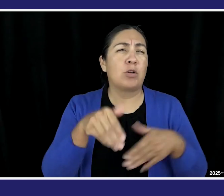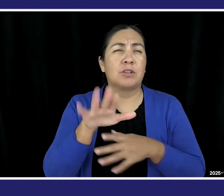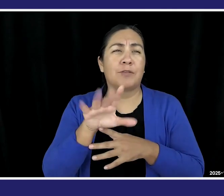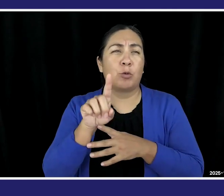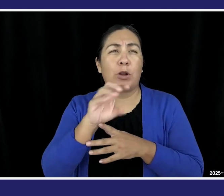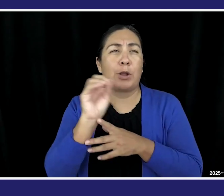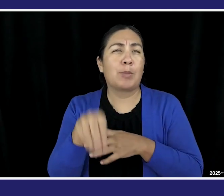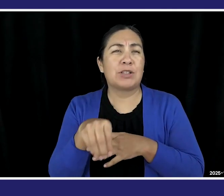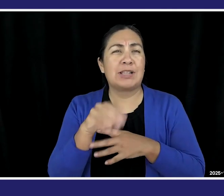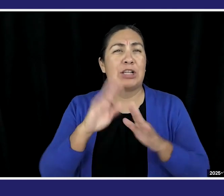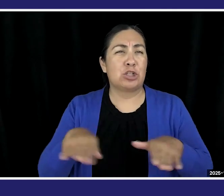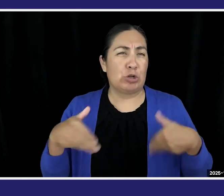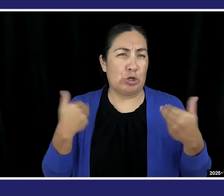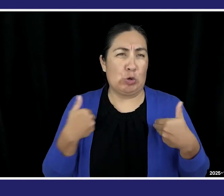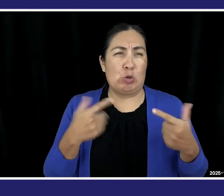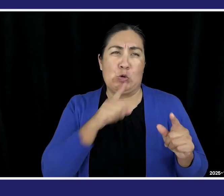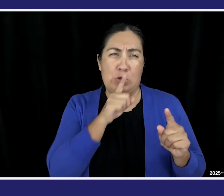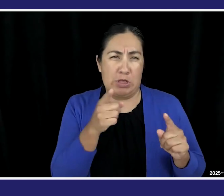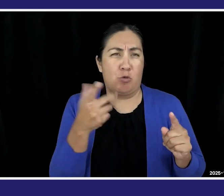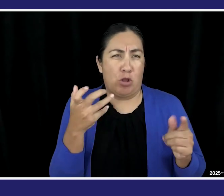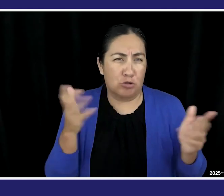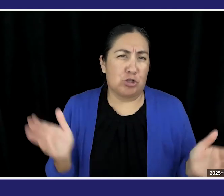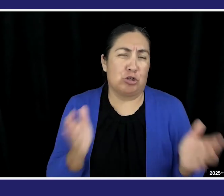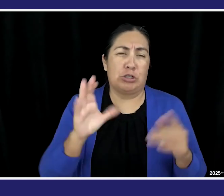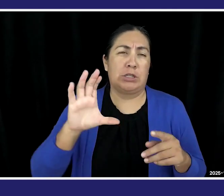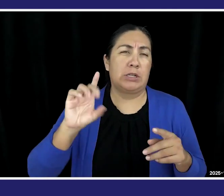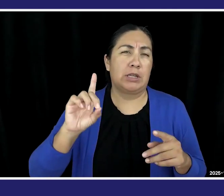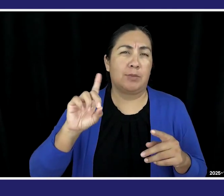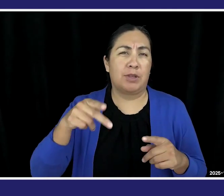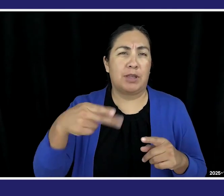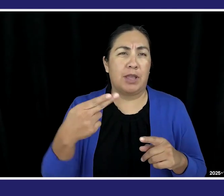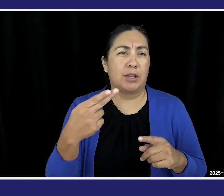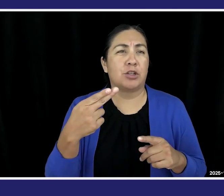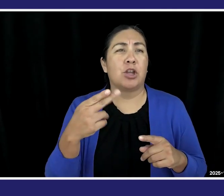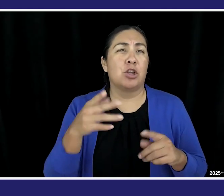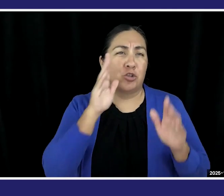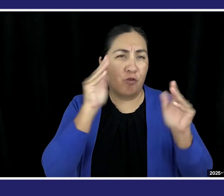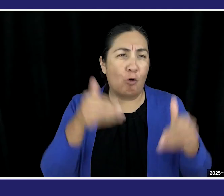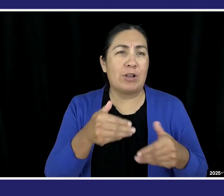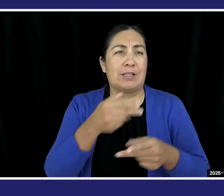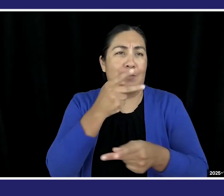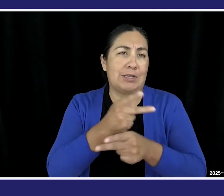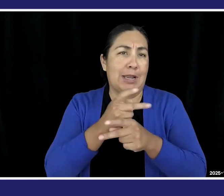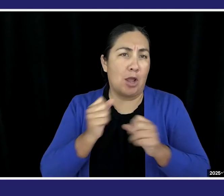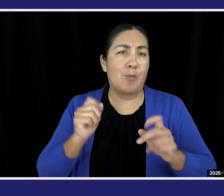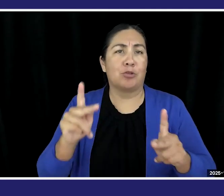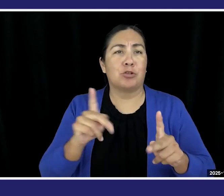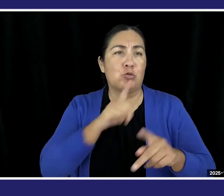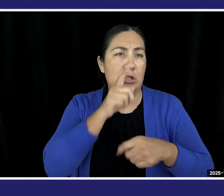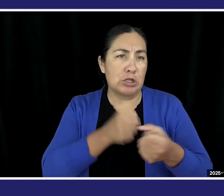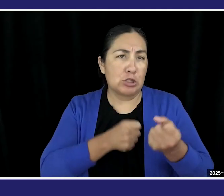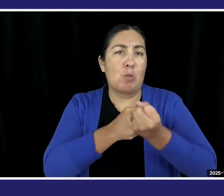CDPH to focus that and maintain opportunities to really support youth and children, specifically in schools. One